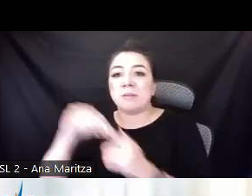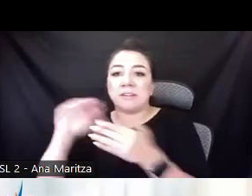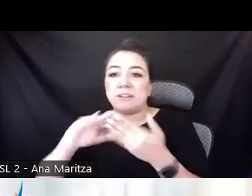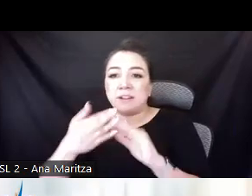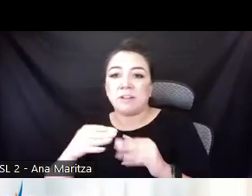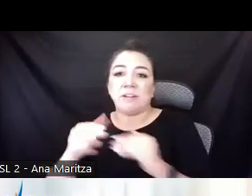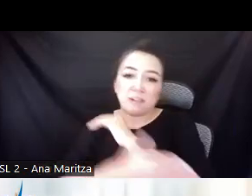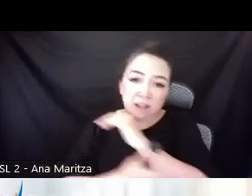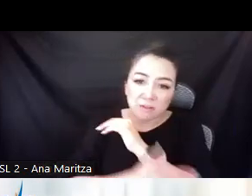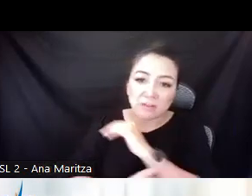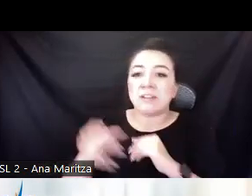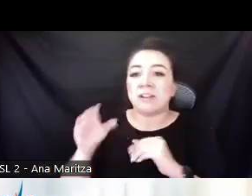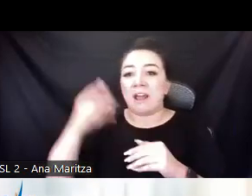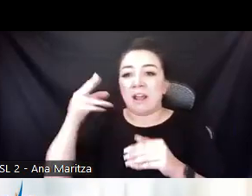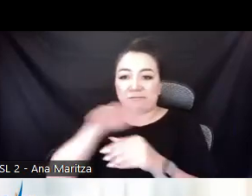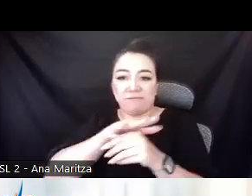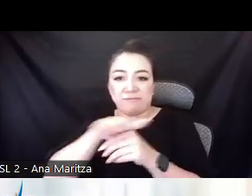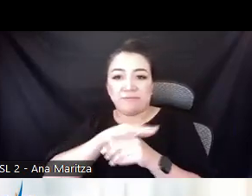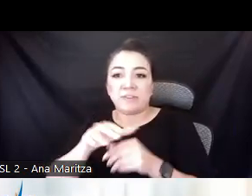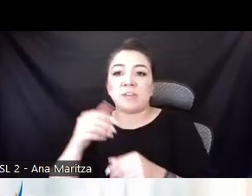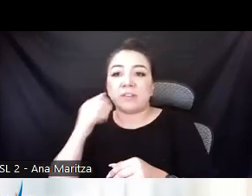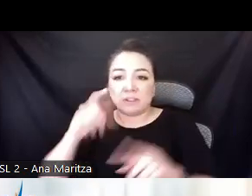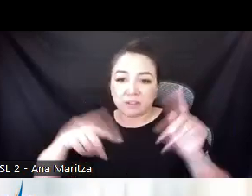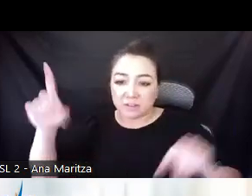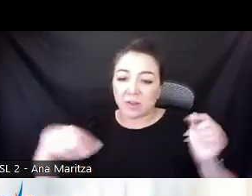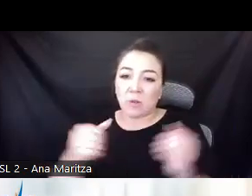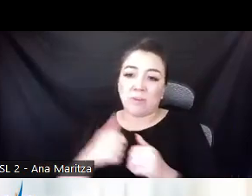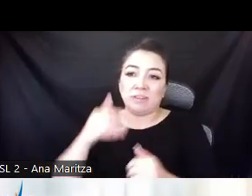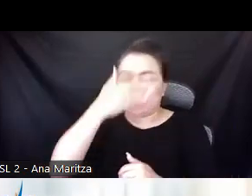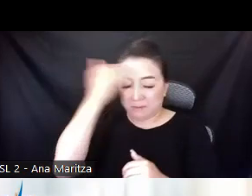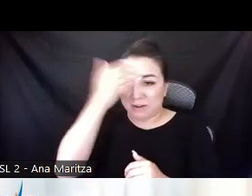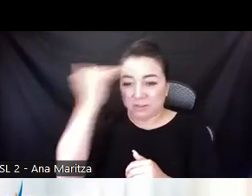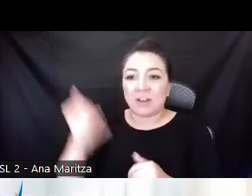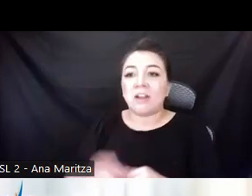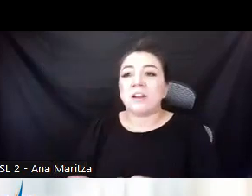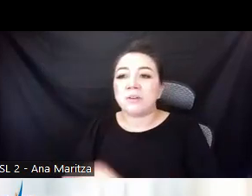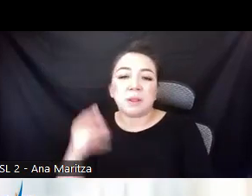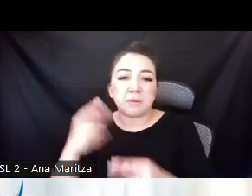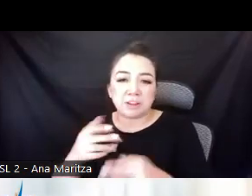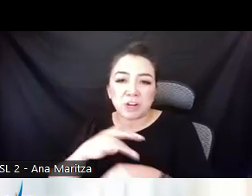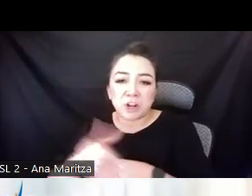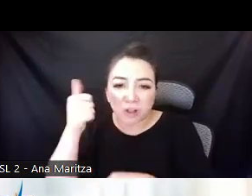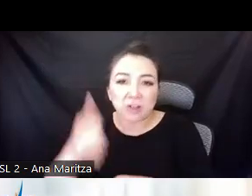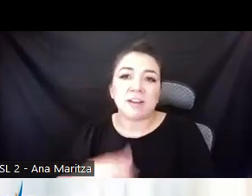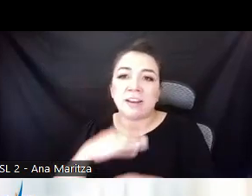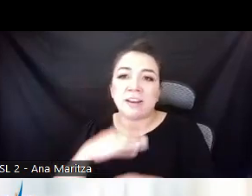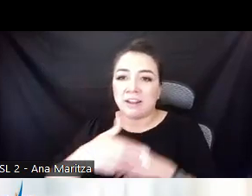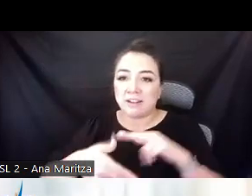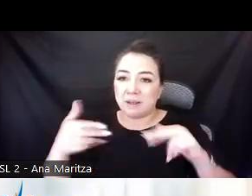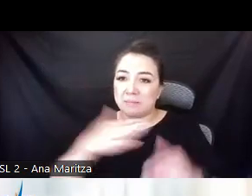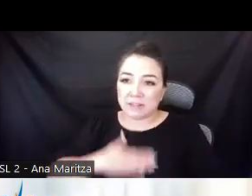proportions of racial groups and disparate rates of dementia, which we heard Kim McCoy-Wade mention earlier. Next slide, please.